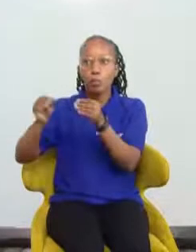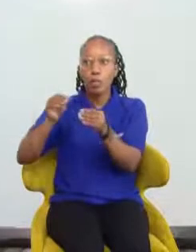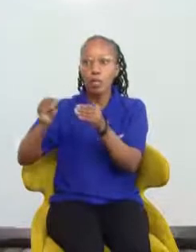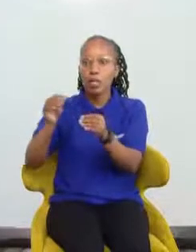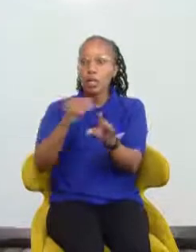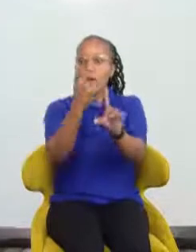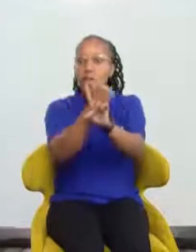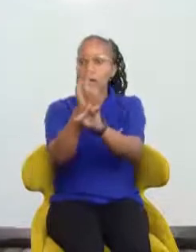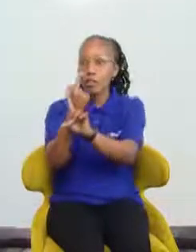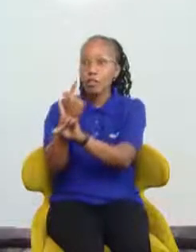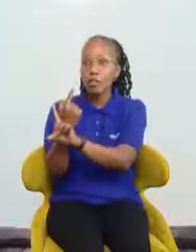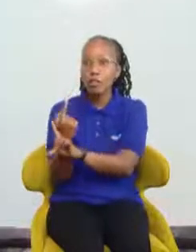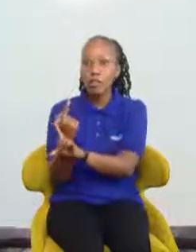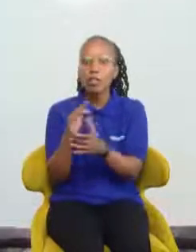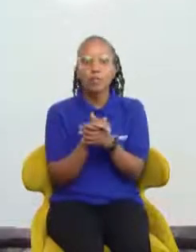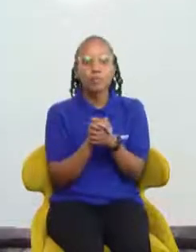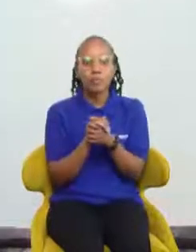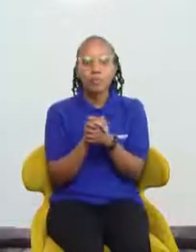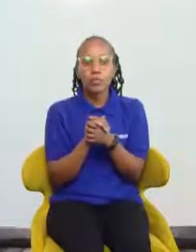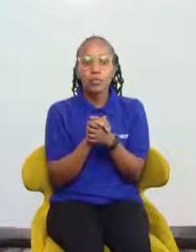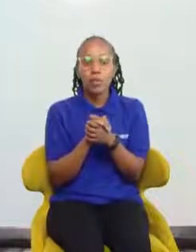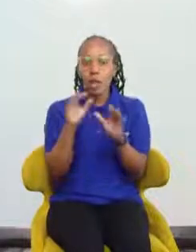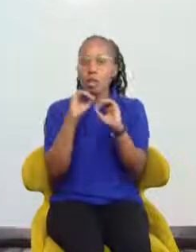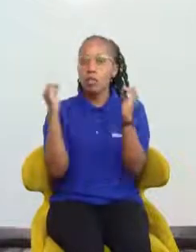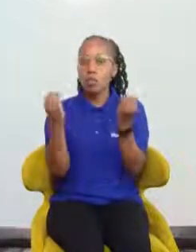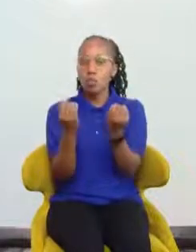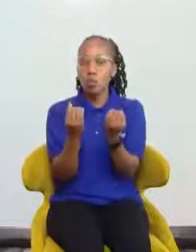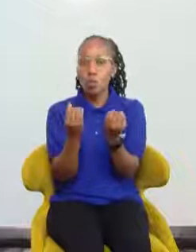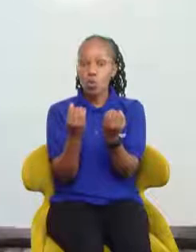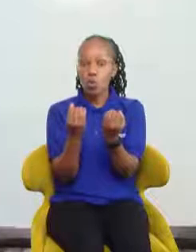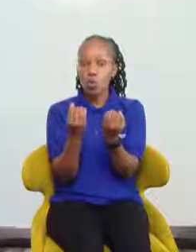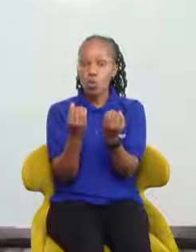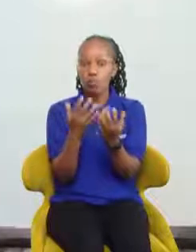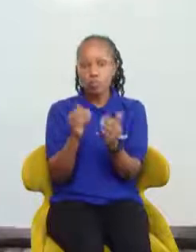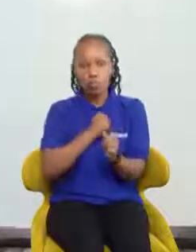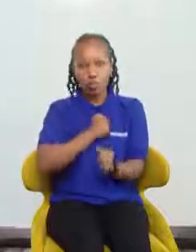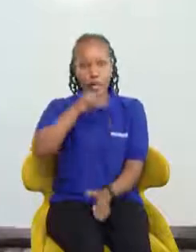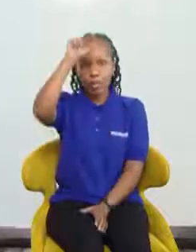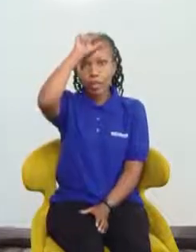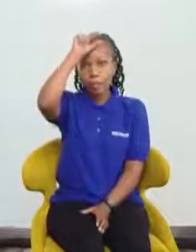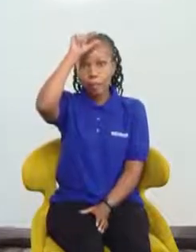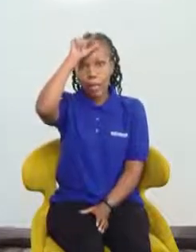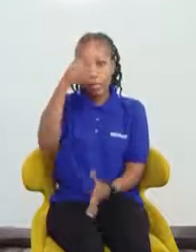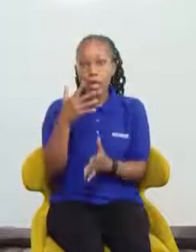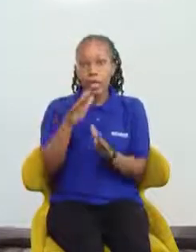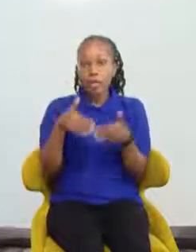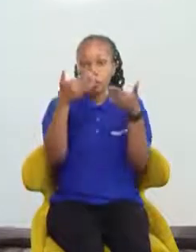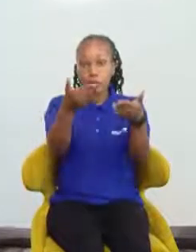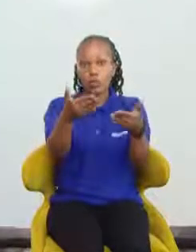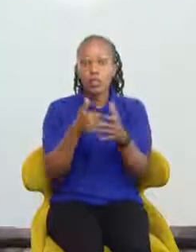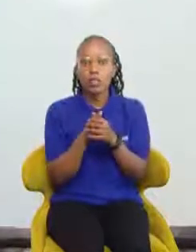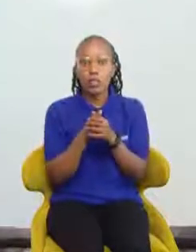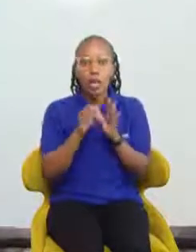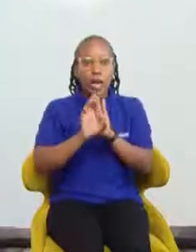in different services that the organization is, the government is providing, such as maybe the social